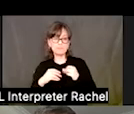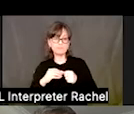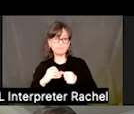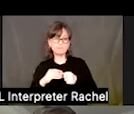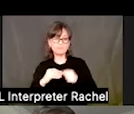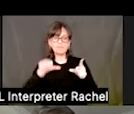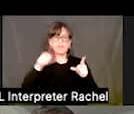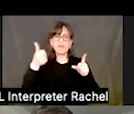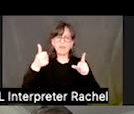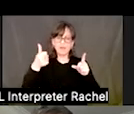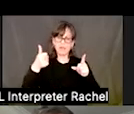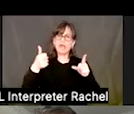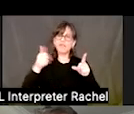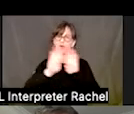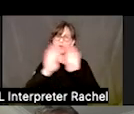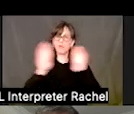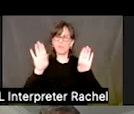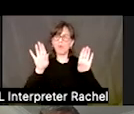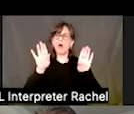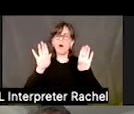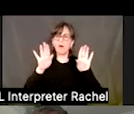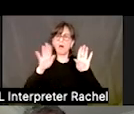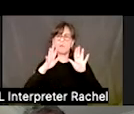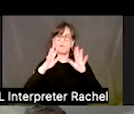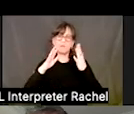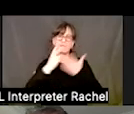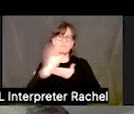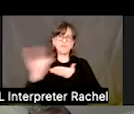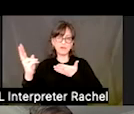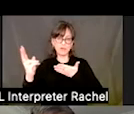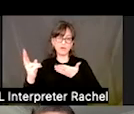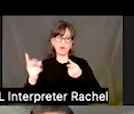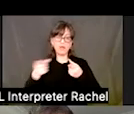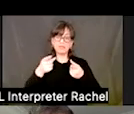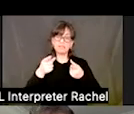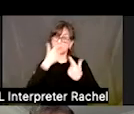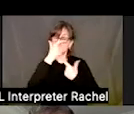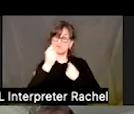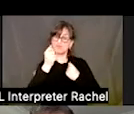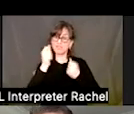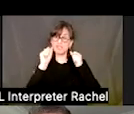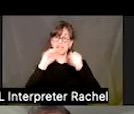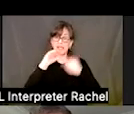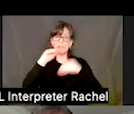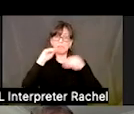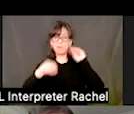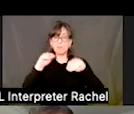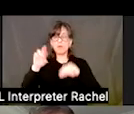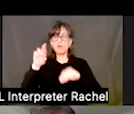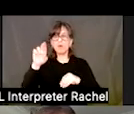Another parapet wall failure. So this one did collapse. And this was interesting because they put in rebar and they were going to use